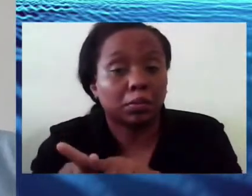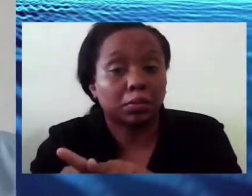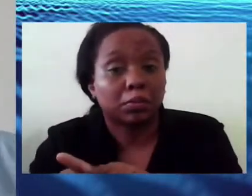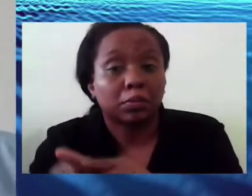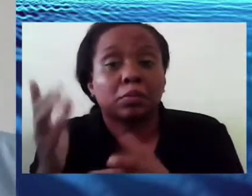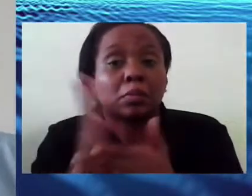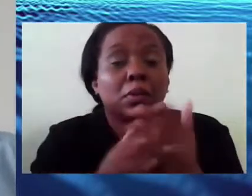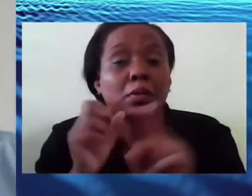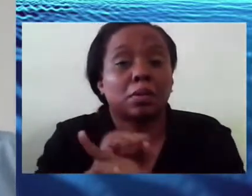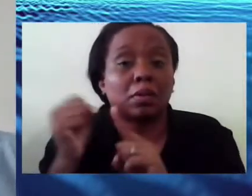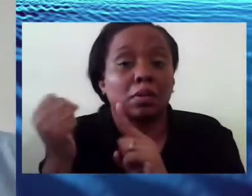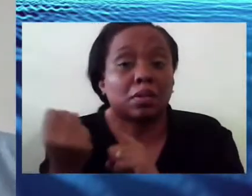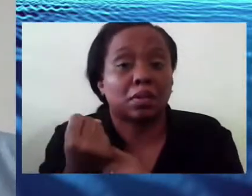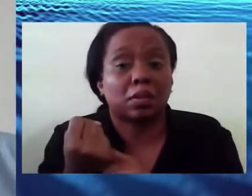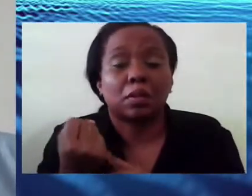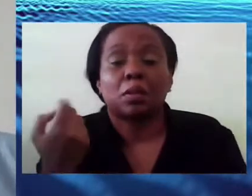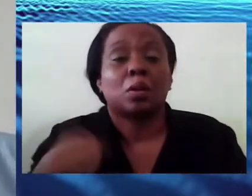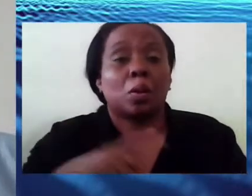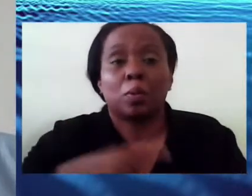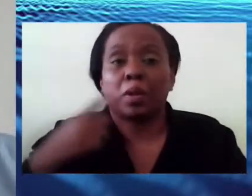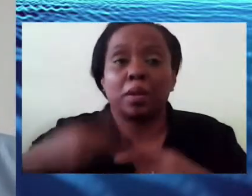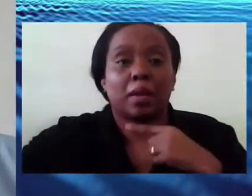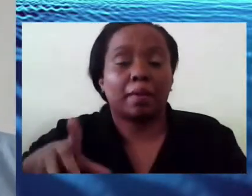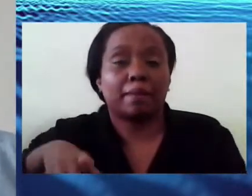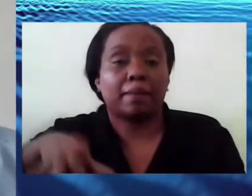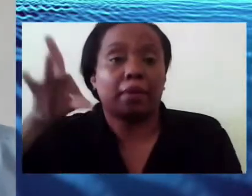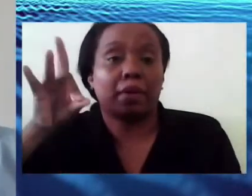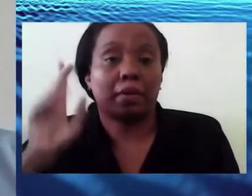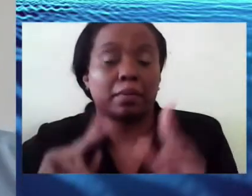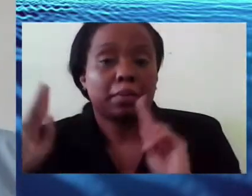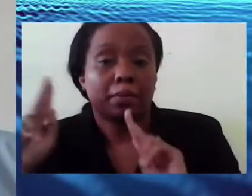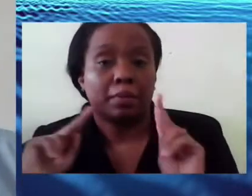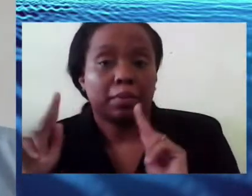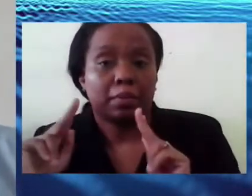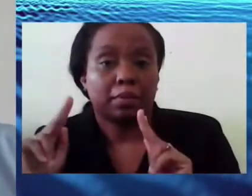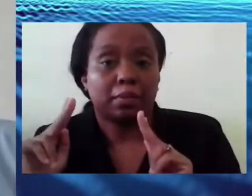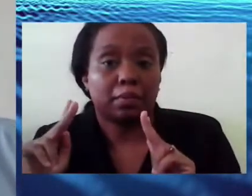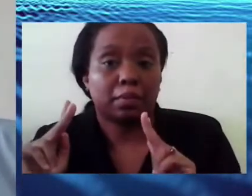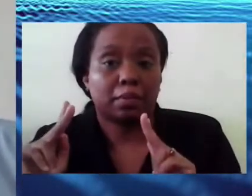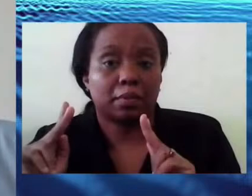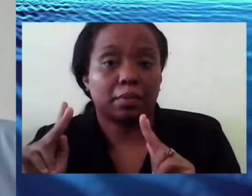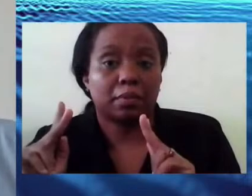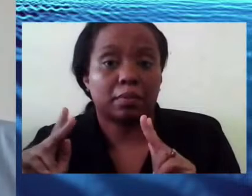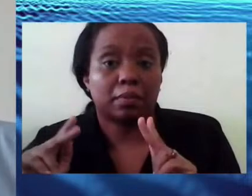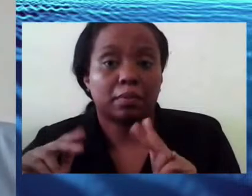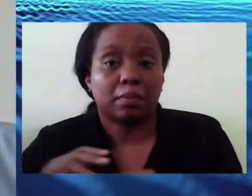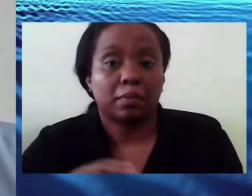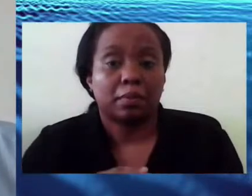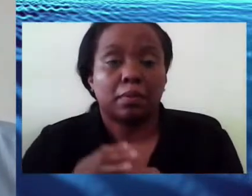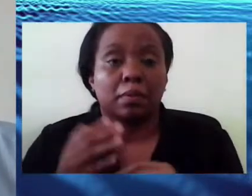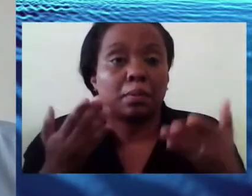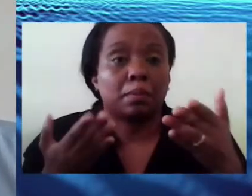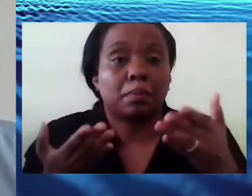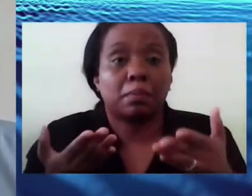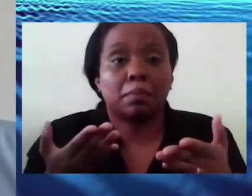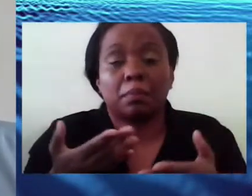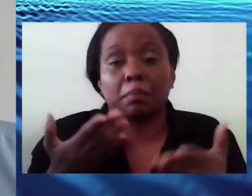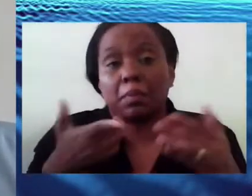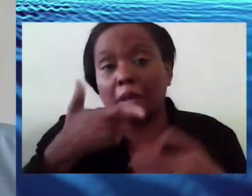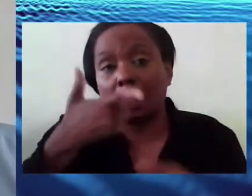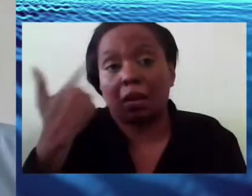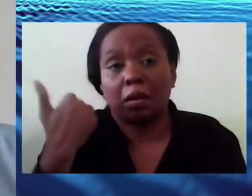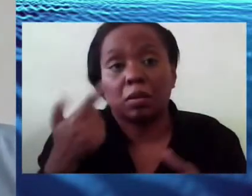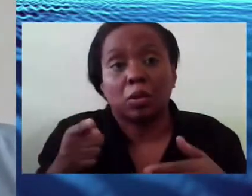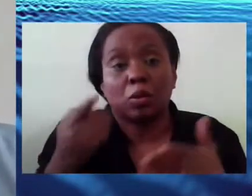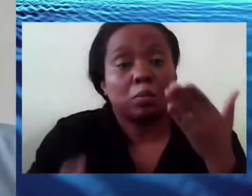have been told, we've not been able to find you because I would have to say that you are hiding. Now, this is